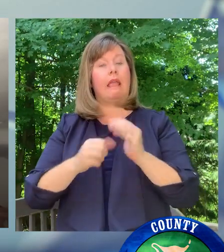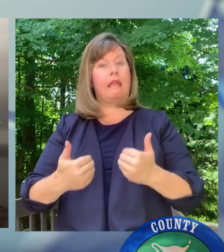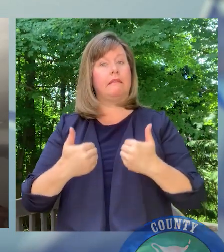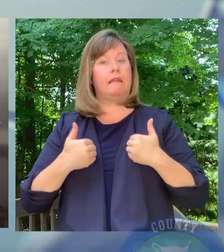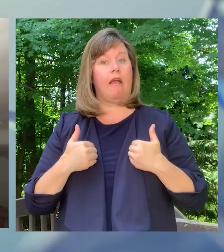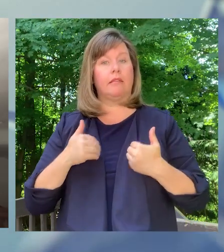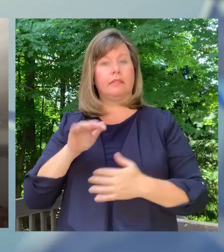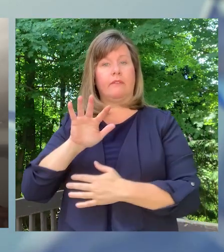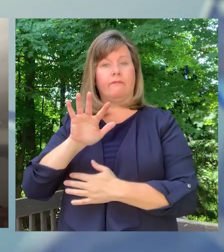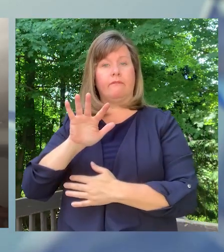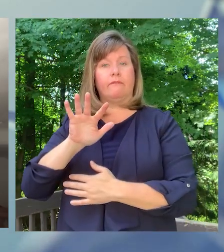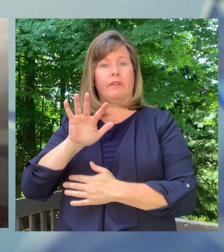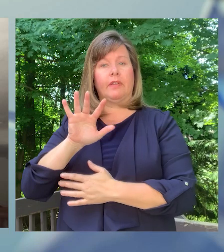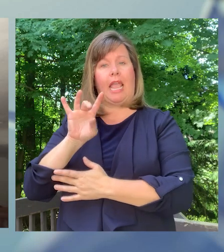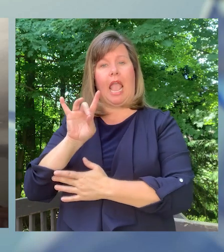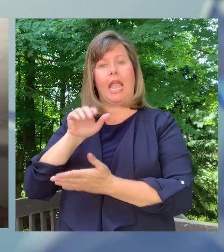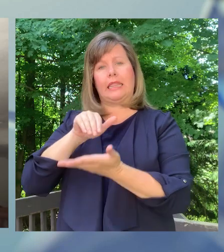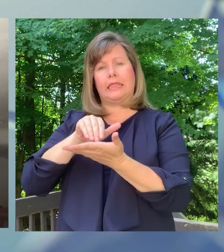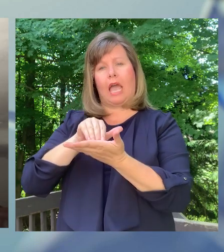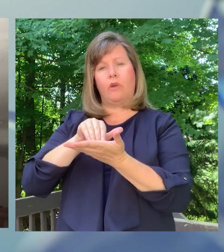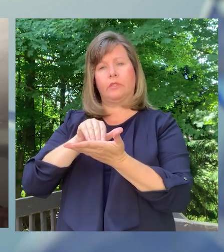Michigan, it's reported there are